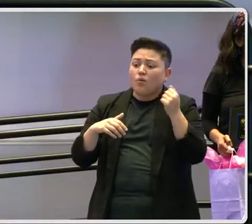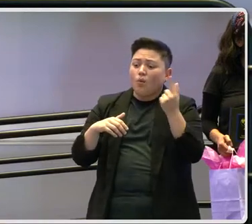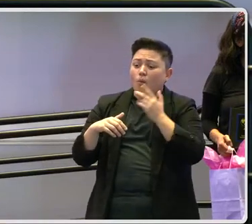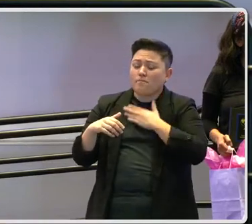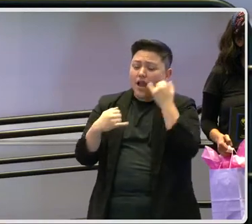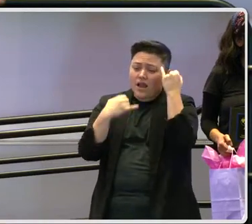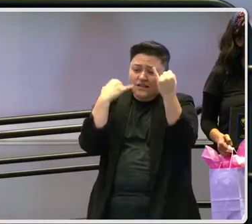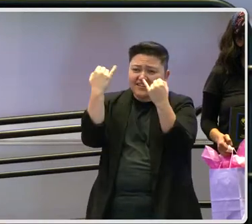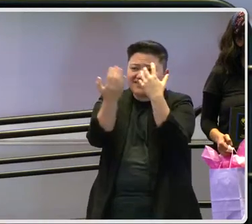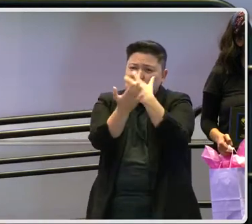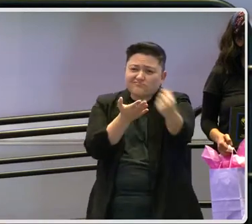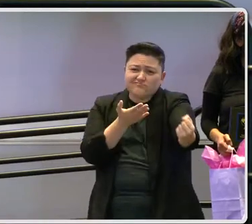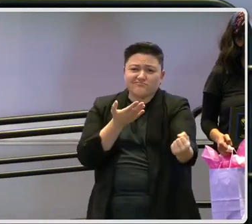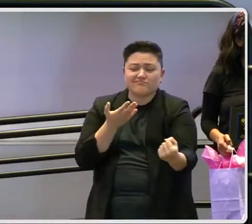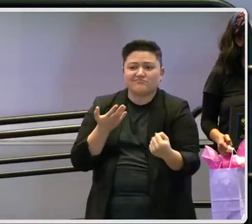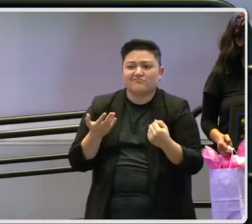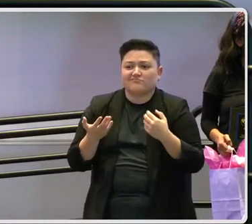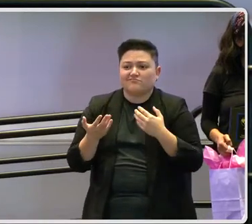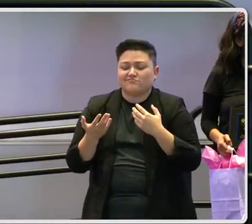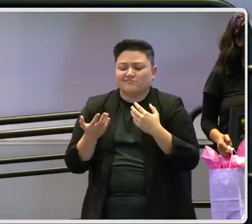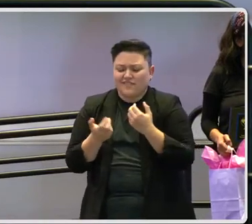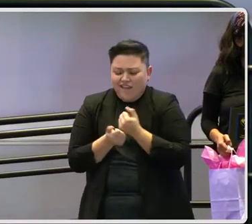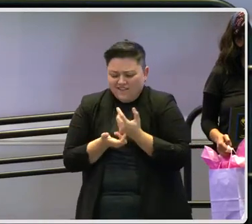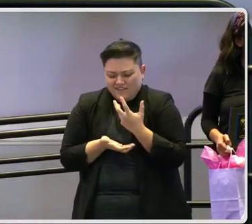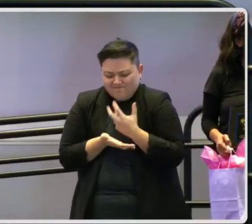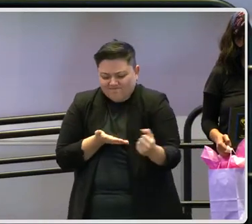ideas, did time with all my ideas.